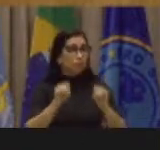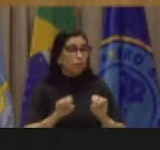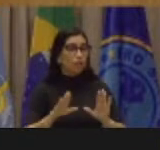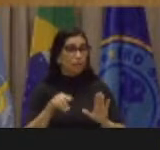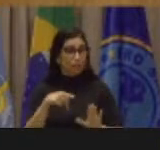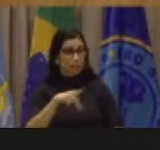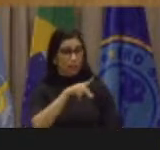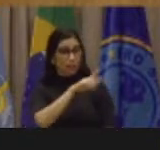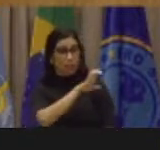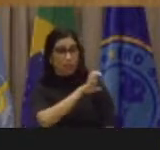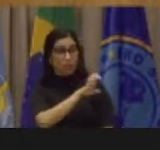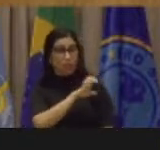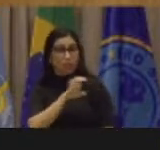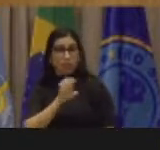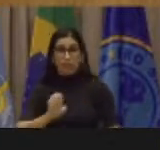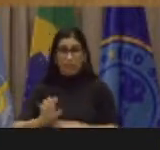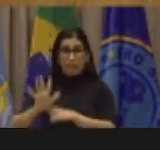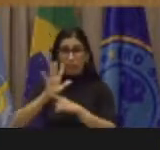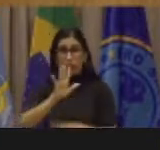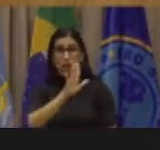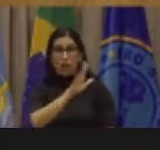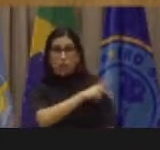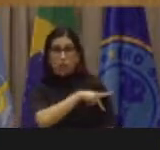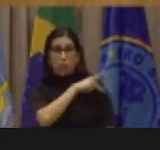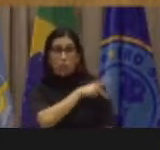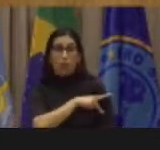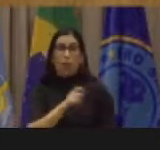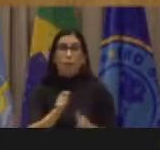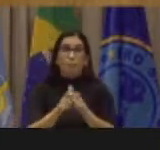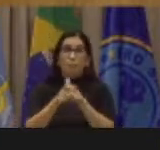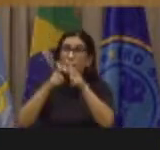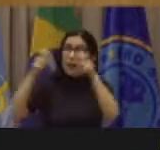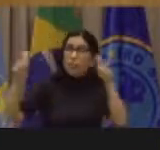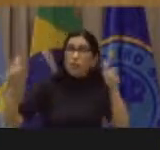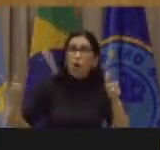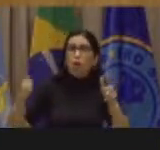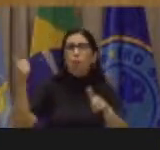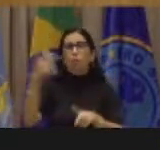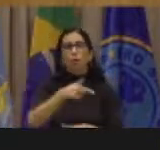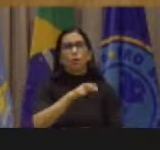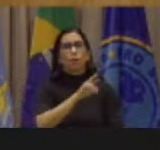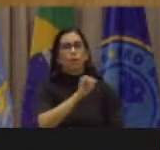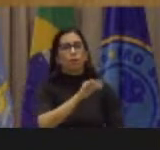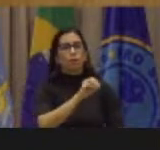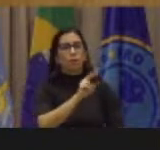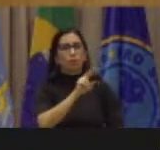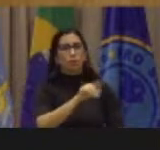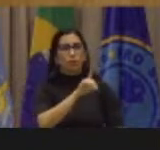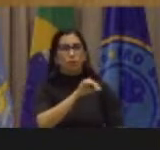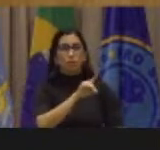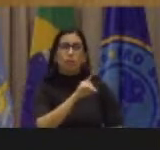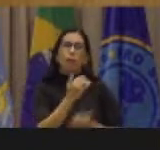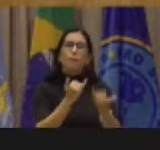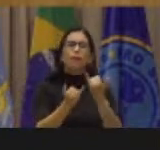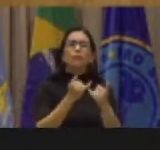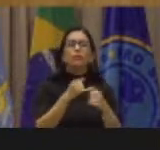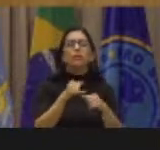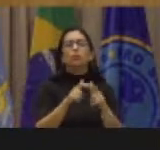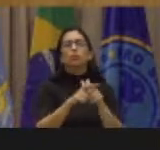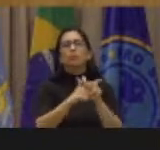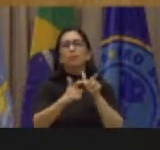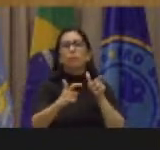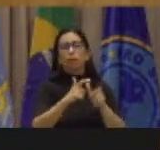serve this demand, which is more complex. So as you can see, we are larger than the United Kingdom.